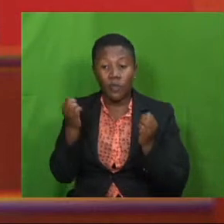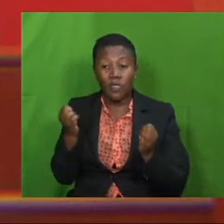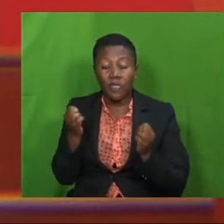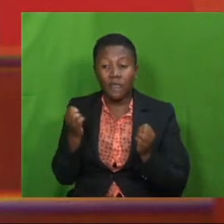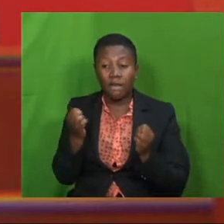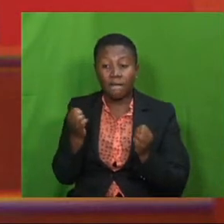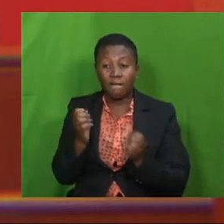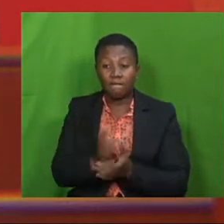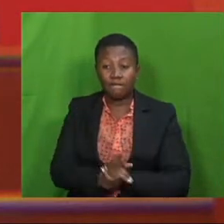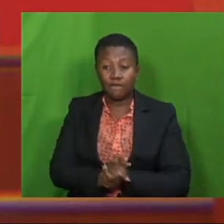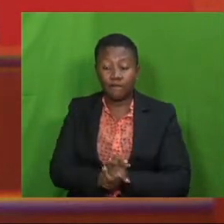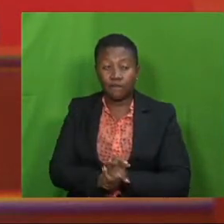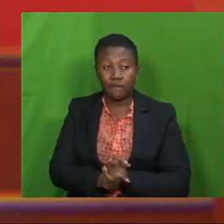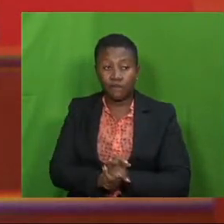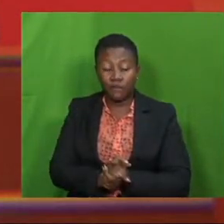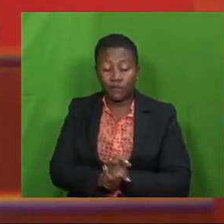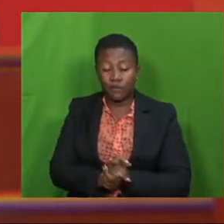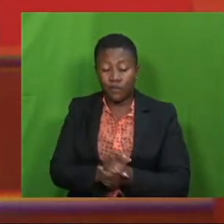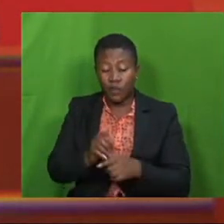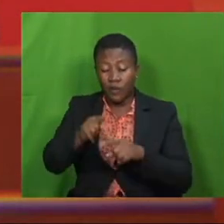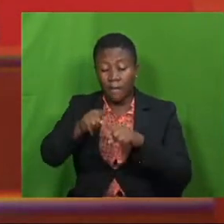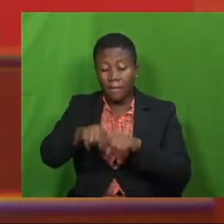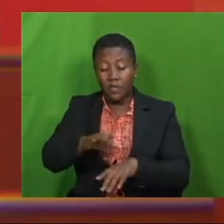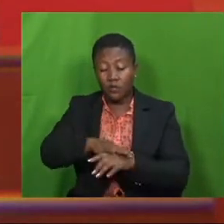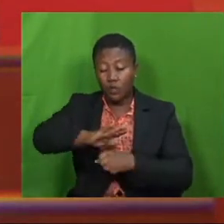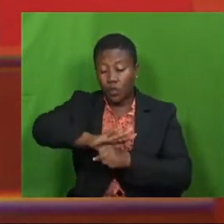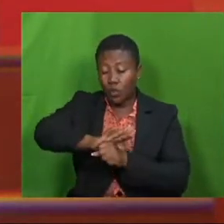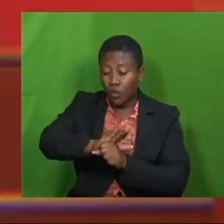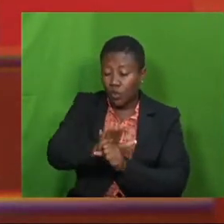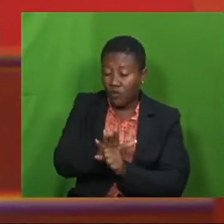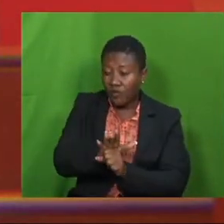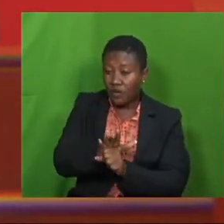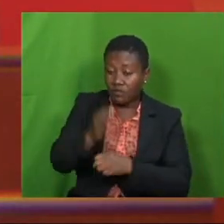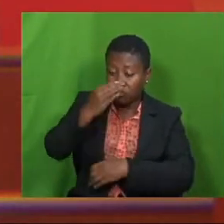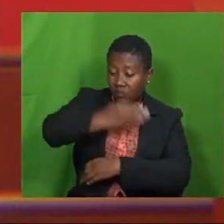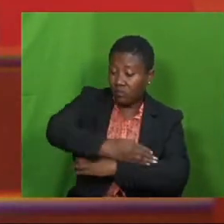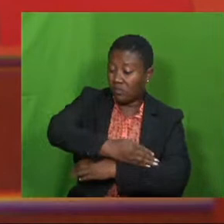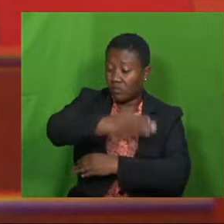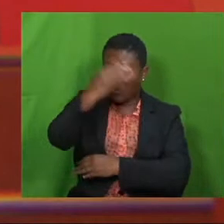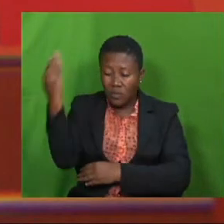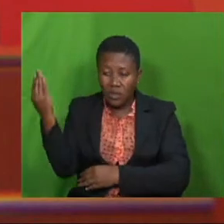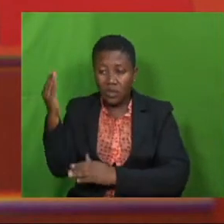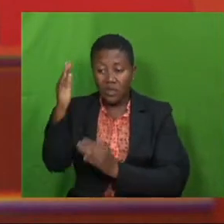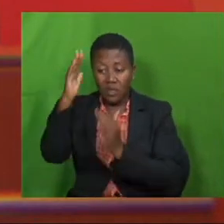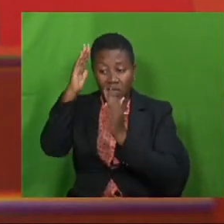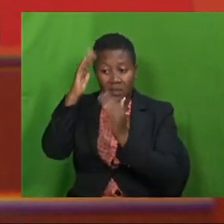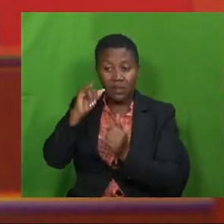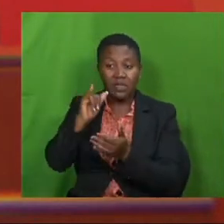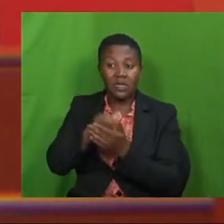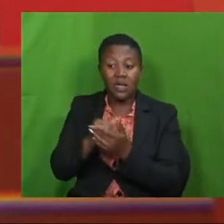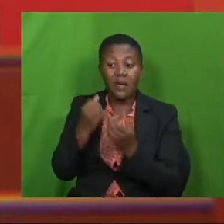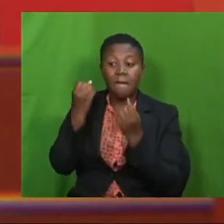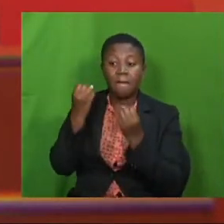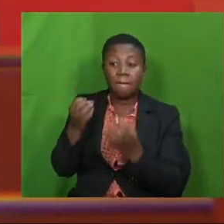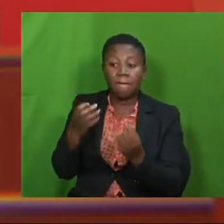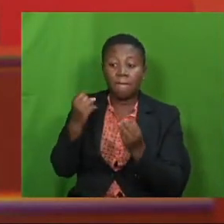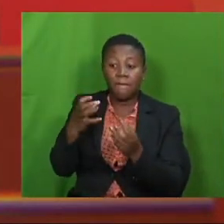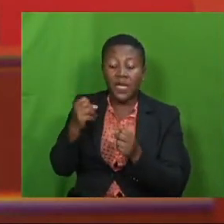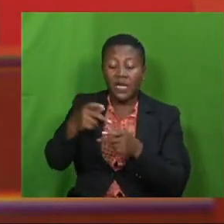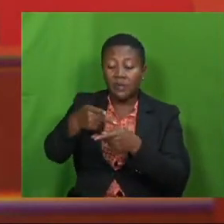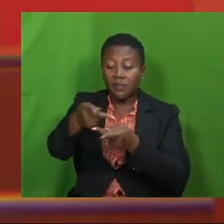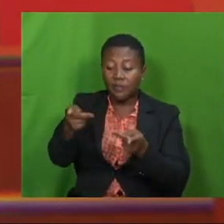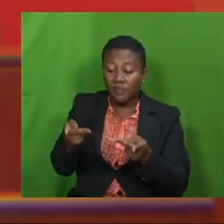lifting of the COVID-19 restrictions, it is expected that many recreational centers will again see